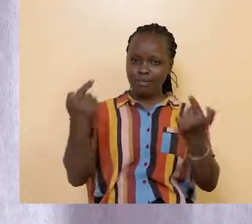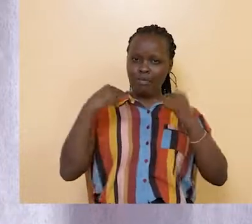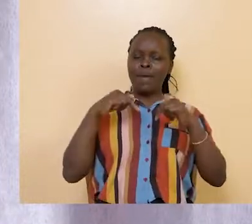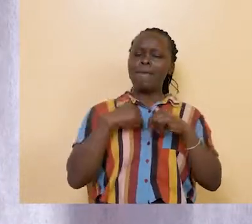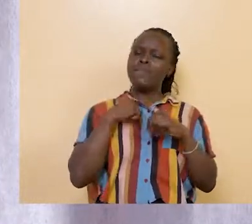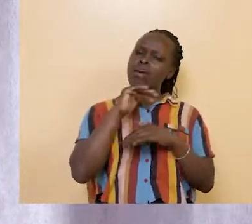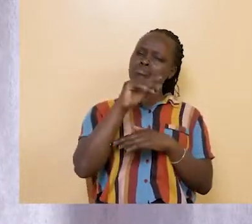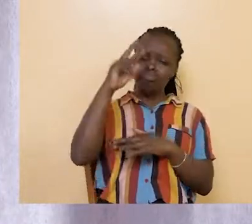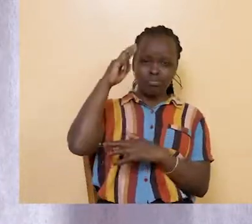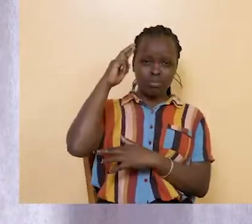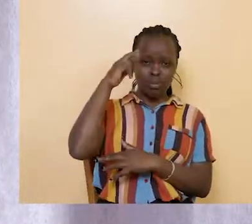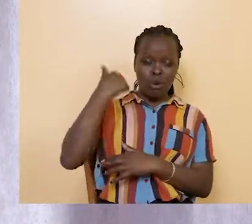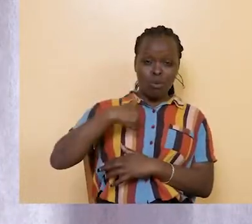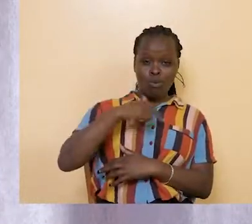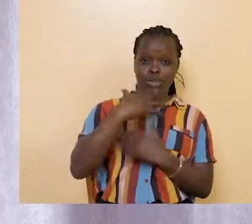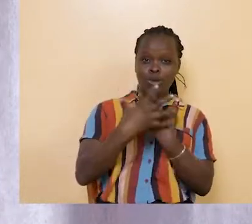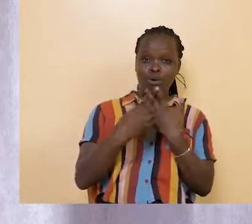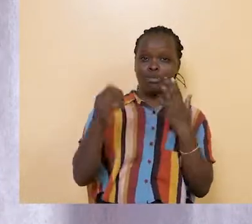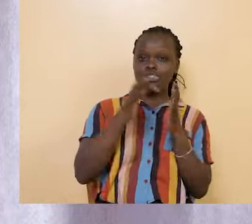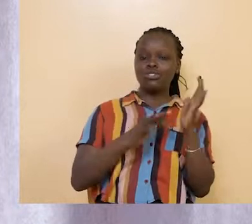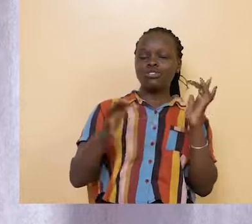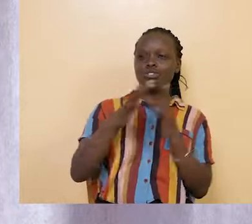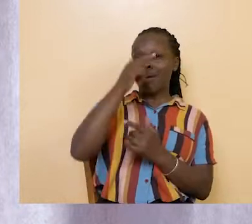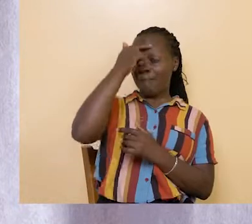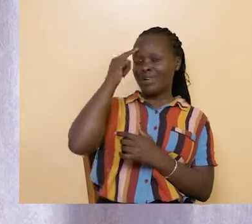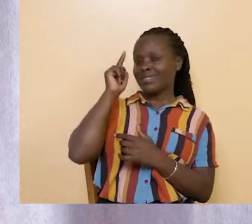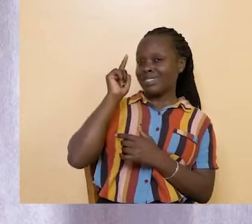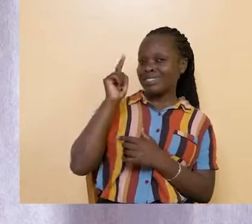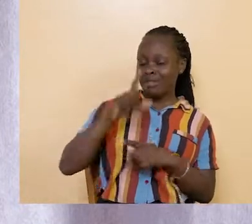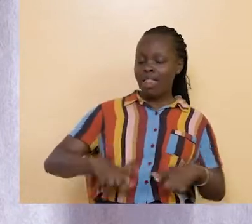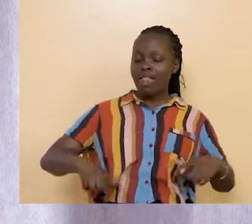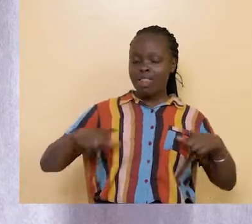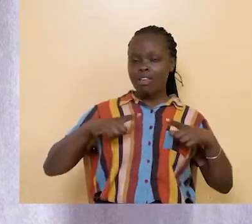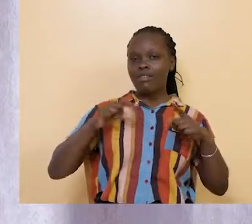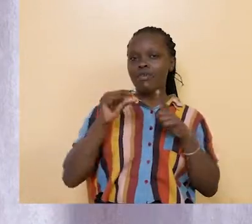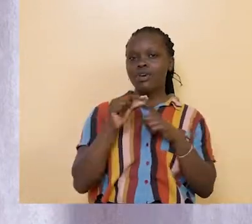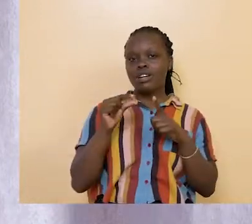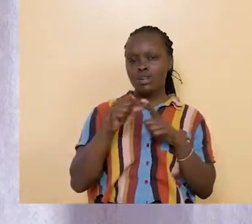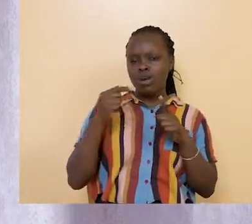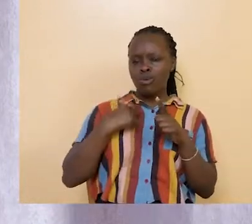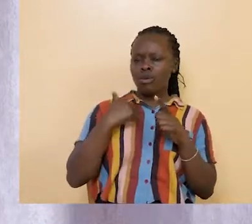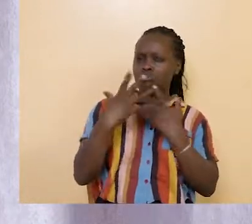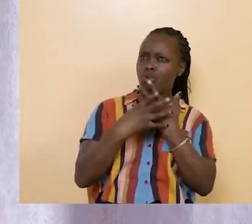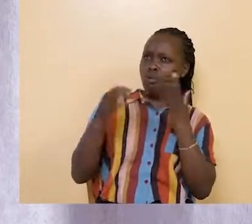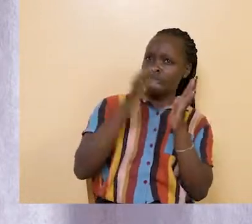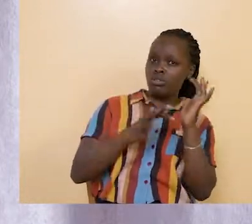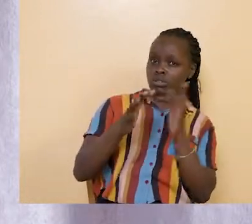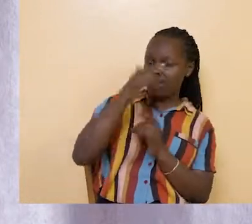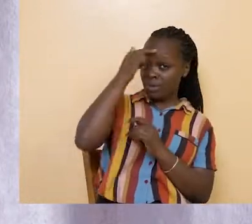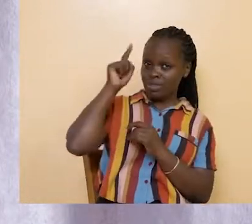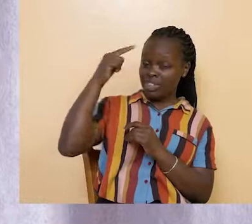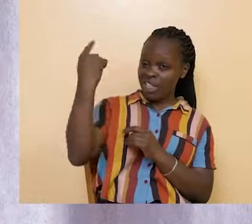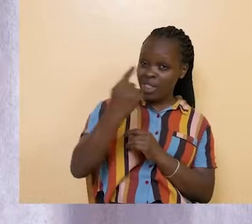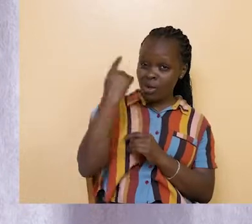us to remember today that we behold Jesus because he is the living word. We behold Jesus because